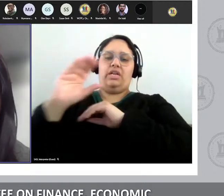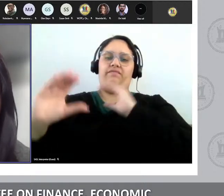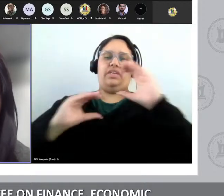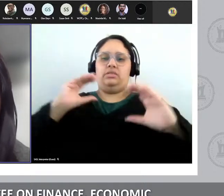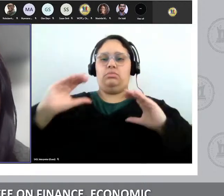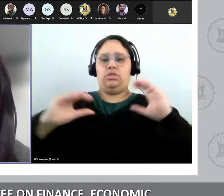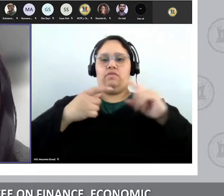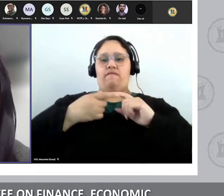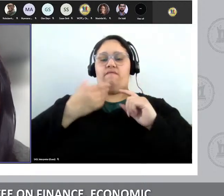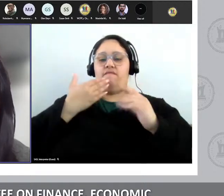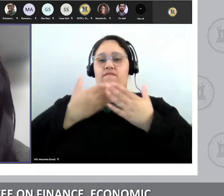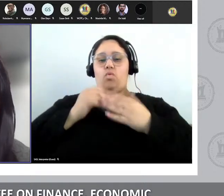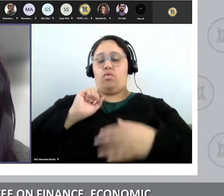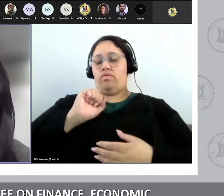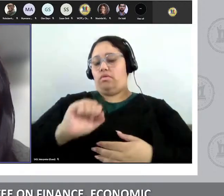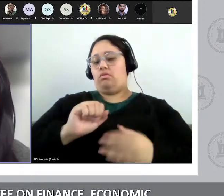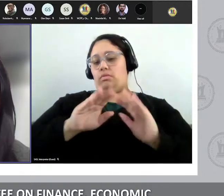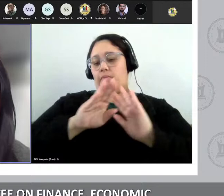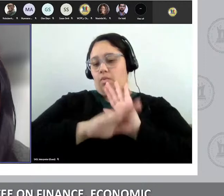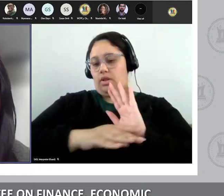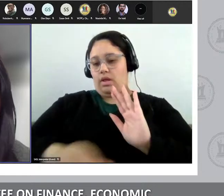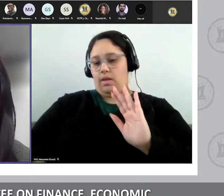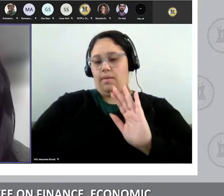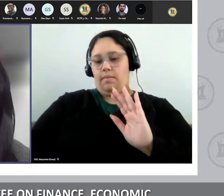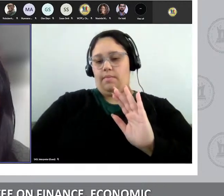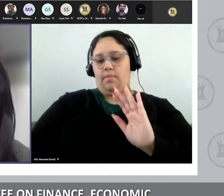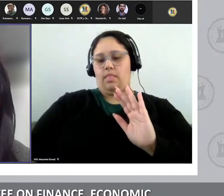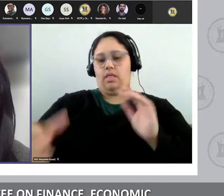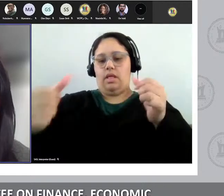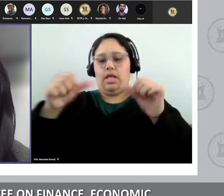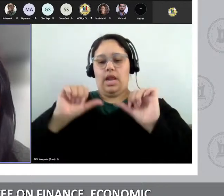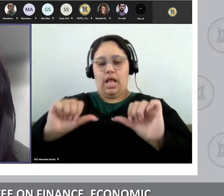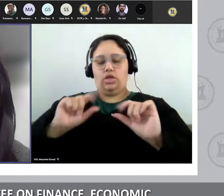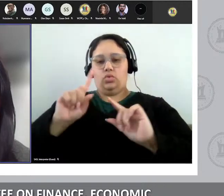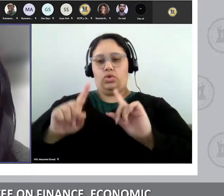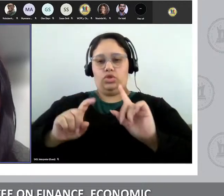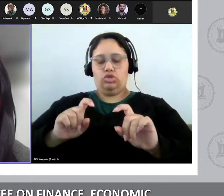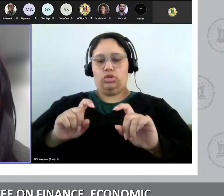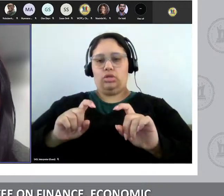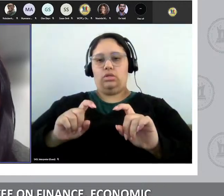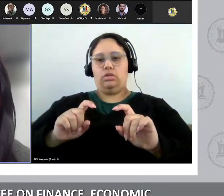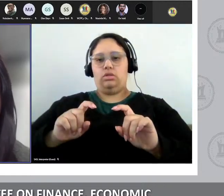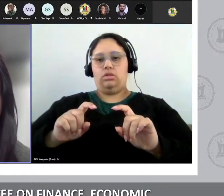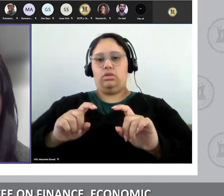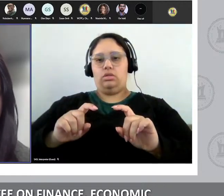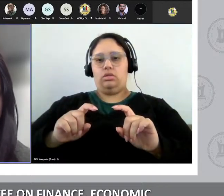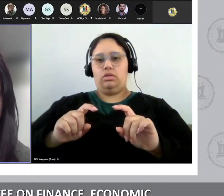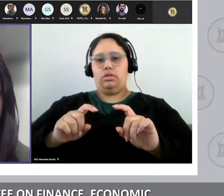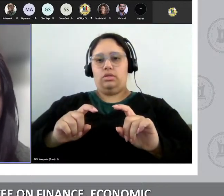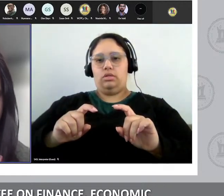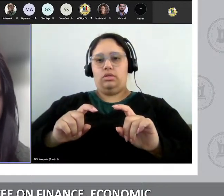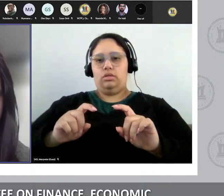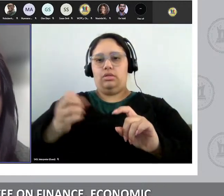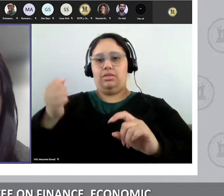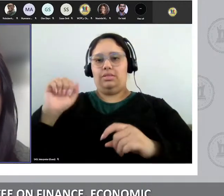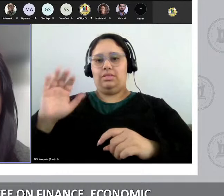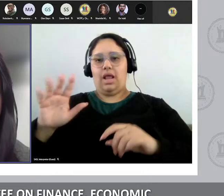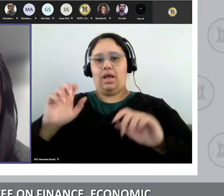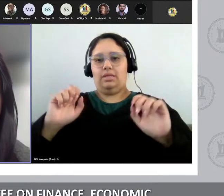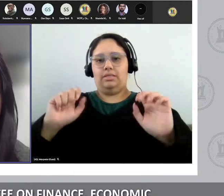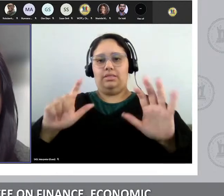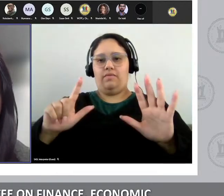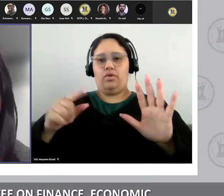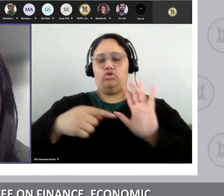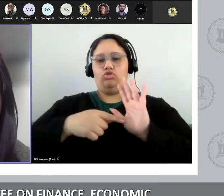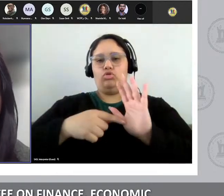to this program? Then my next question is, I think slide 7 says